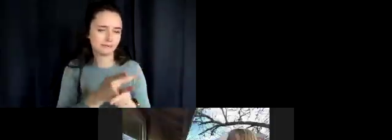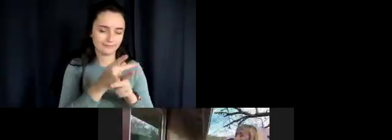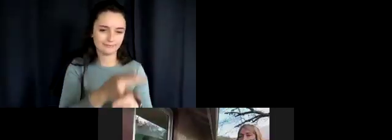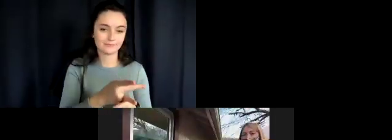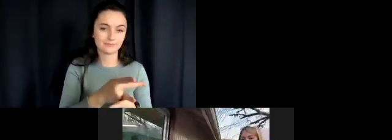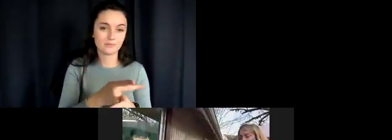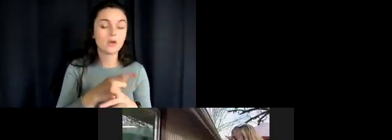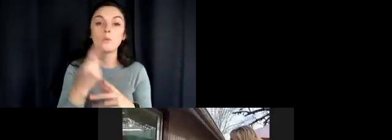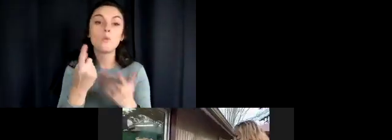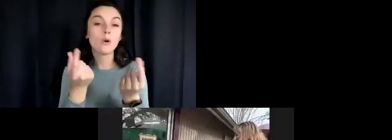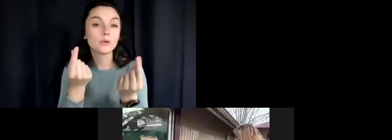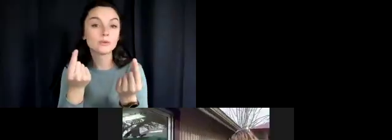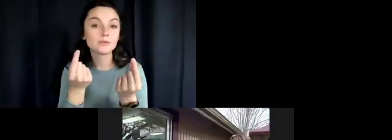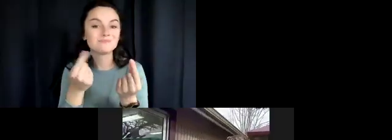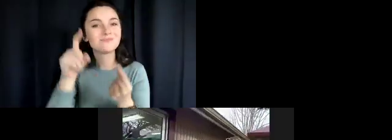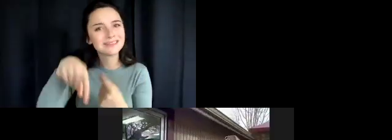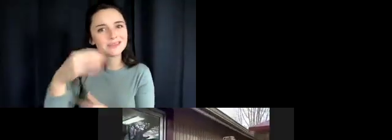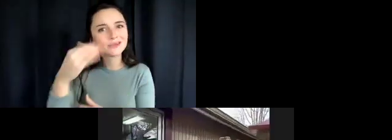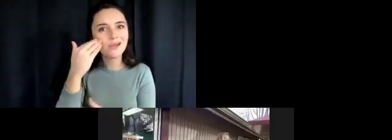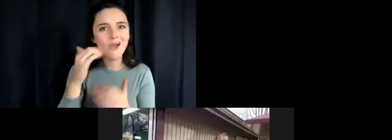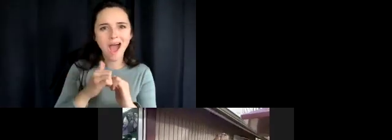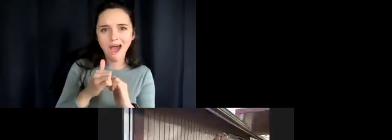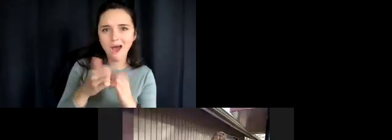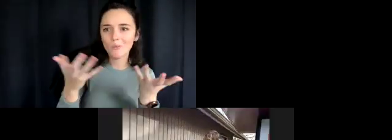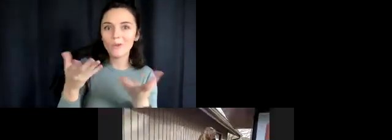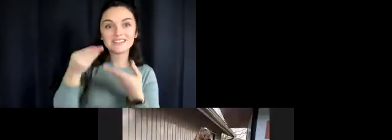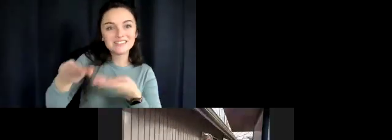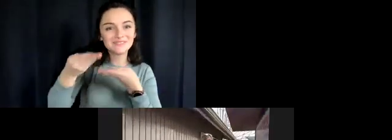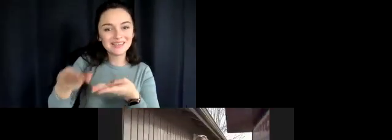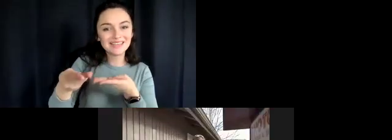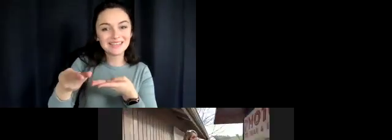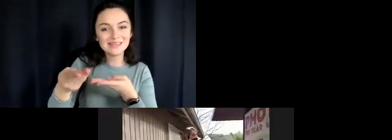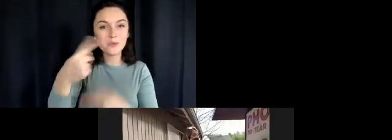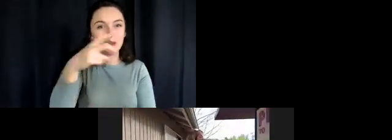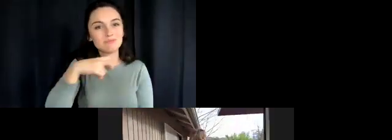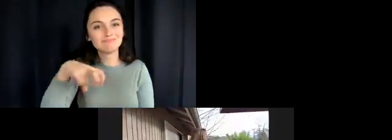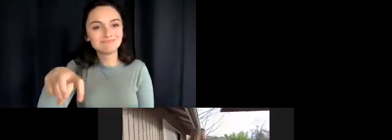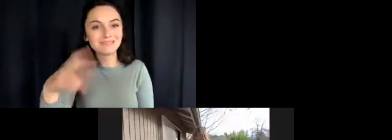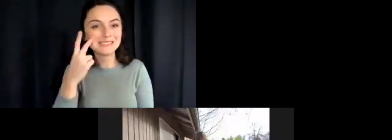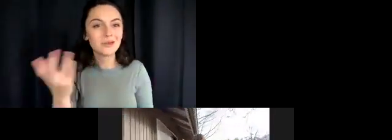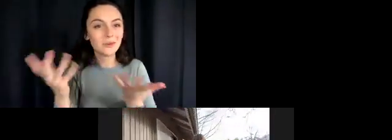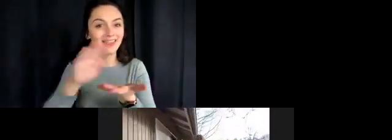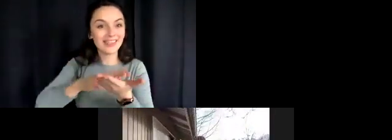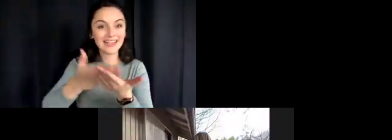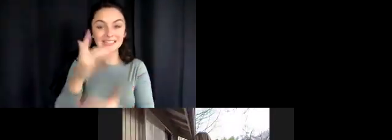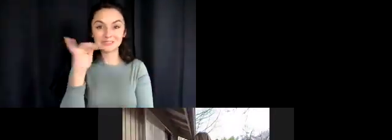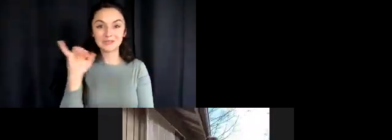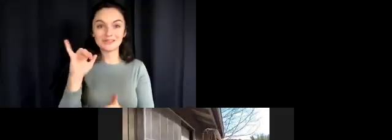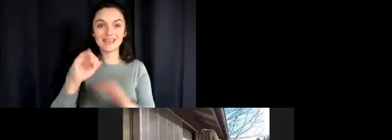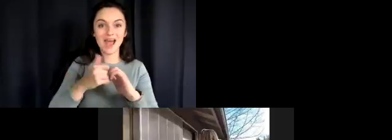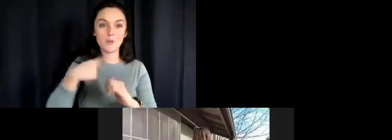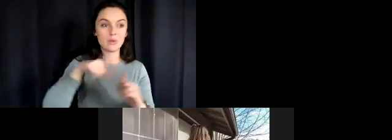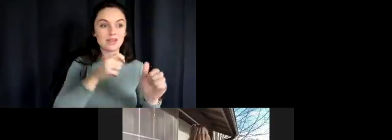is knowing what to feed them. So we're going to give you a little tour of their kitchen and where we prepare all their